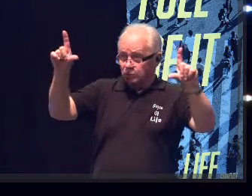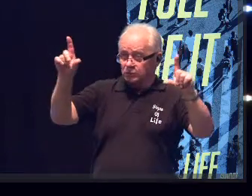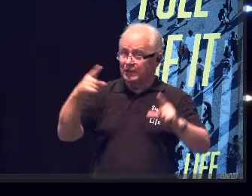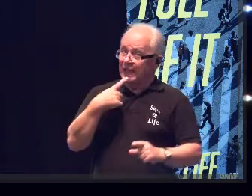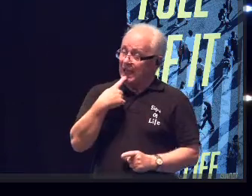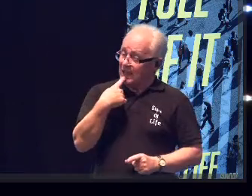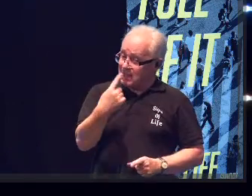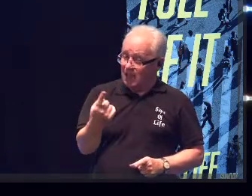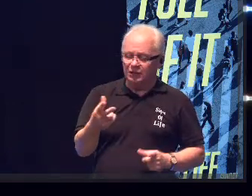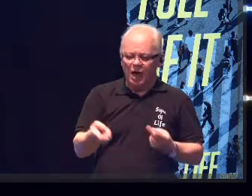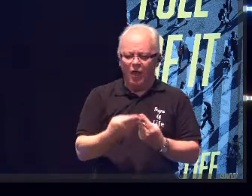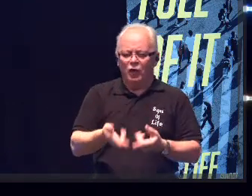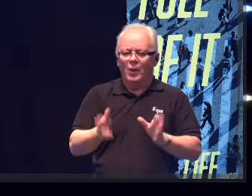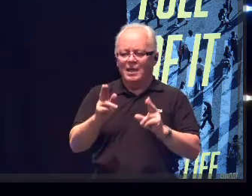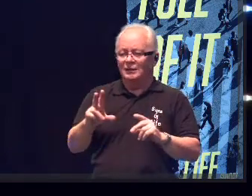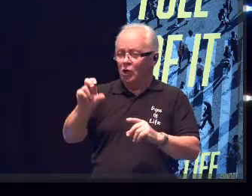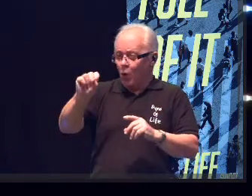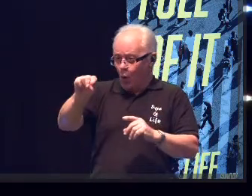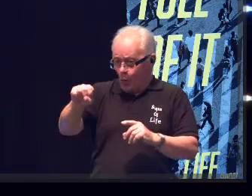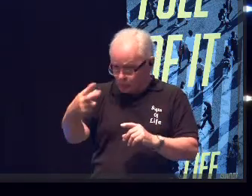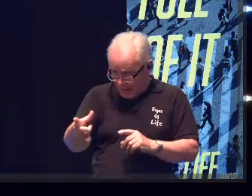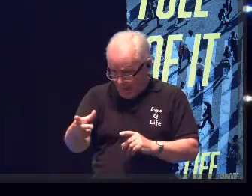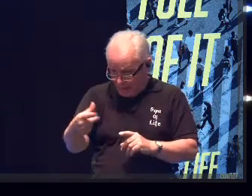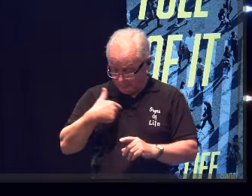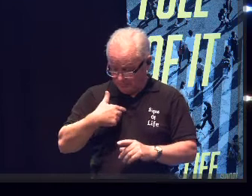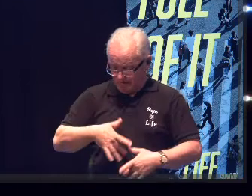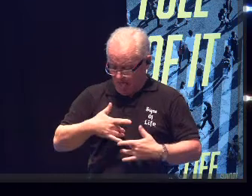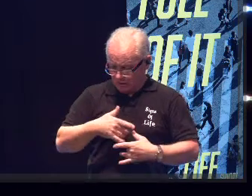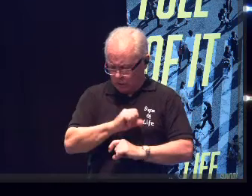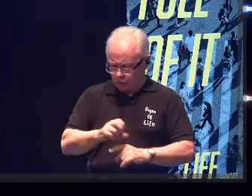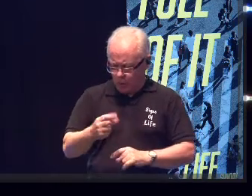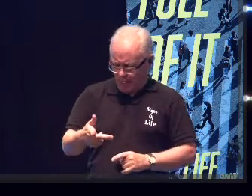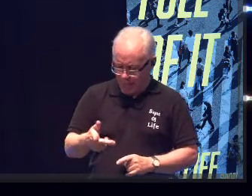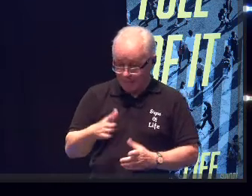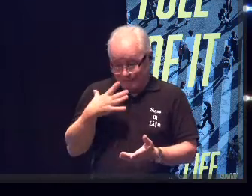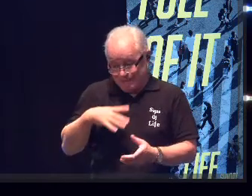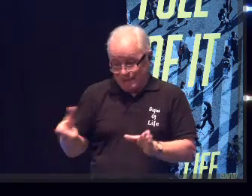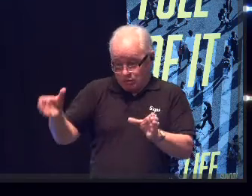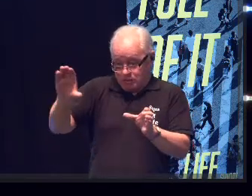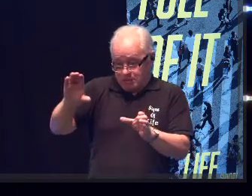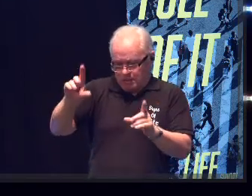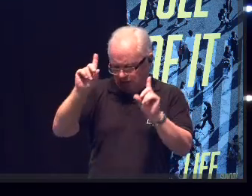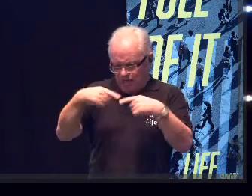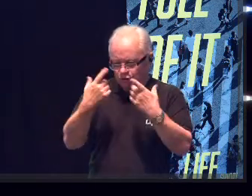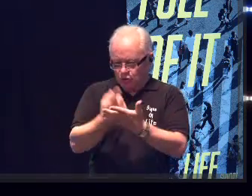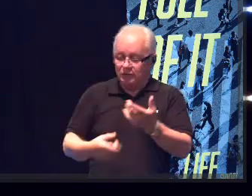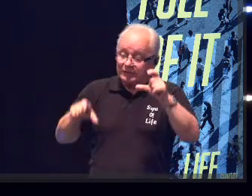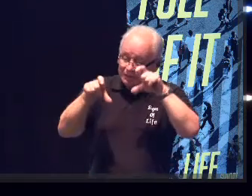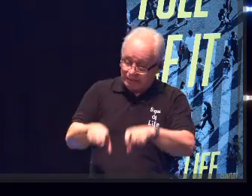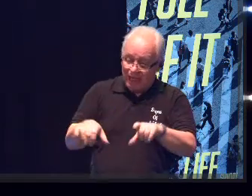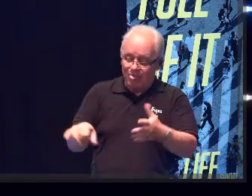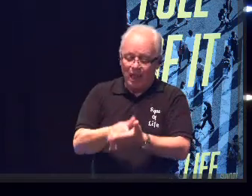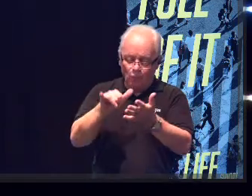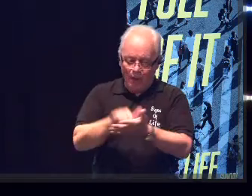okay. Grace. It's not okay to stay that way. Truth.